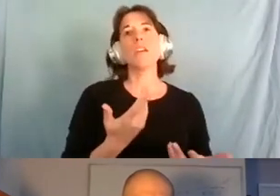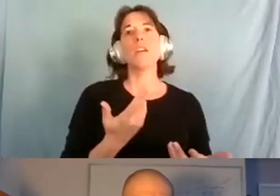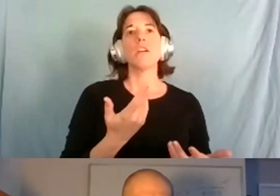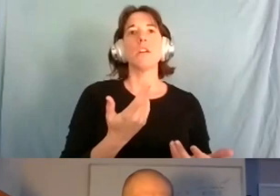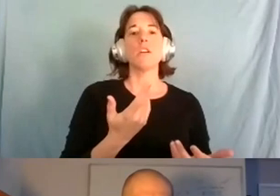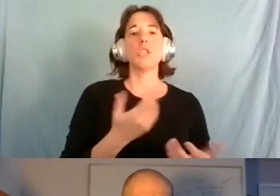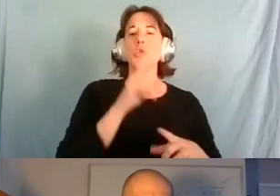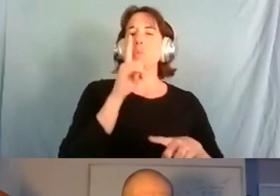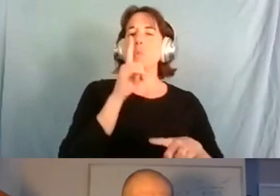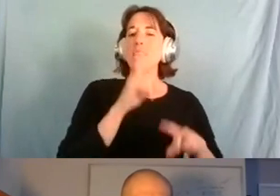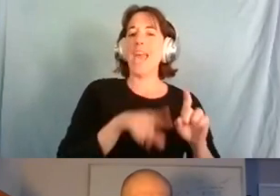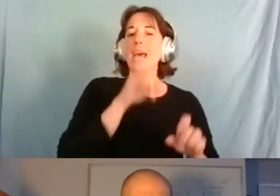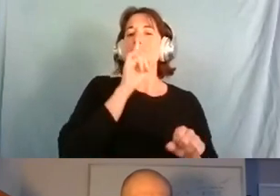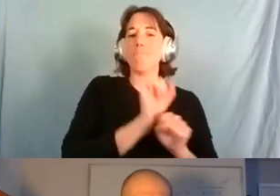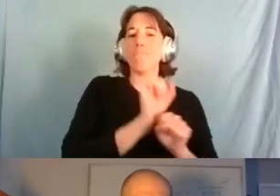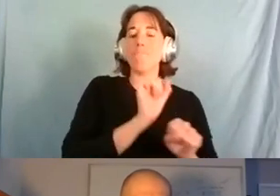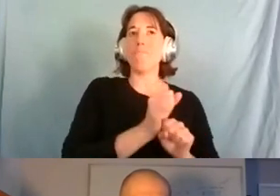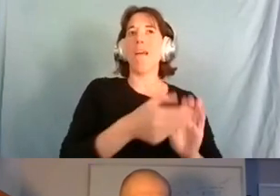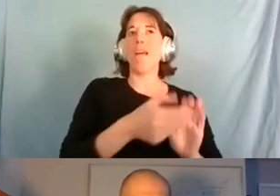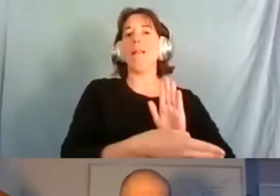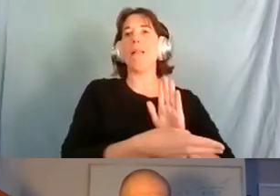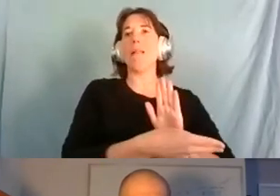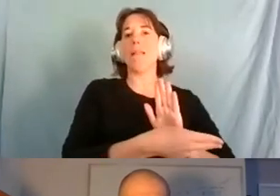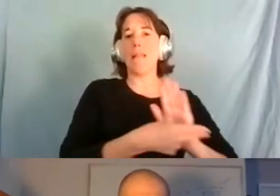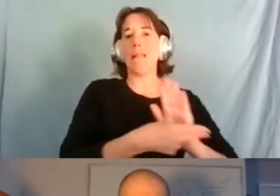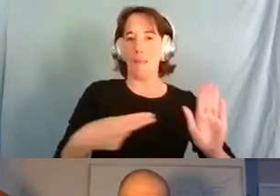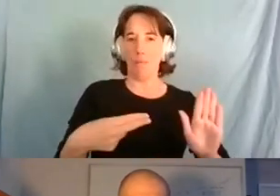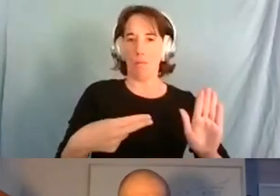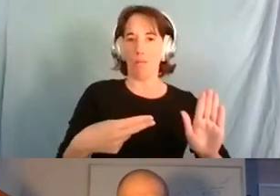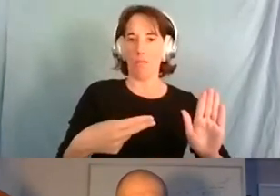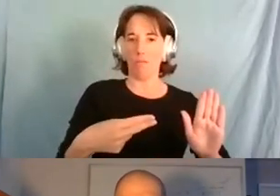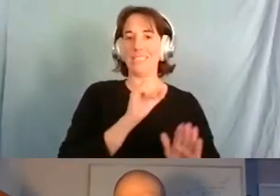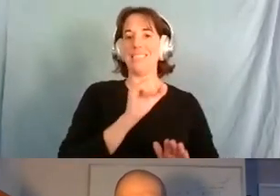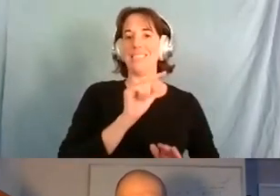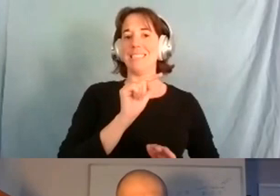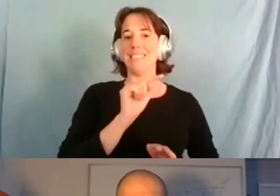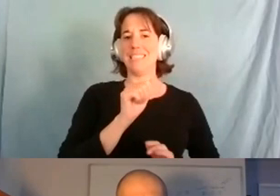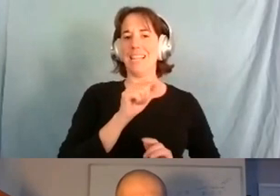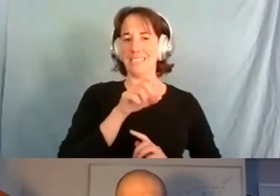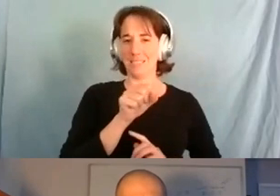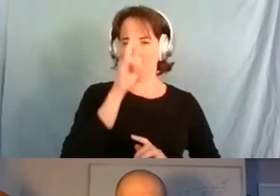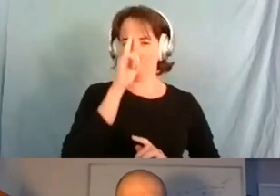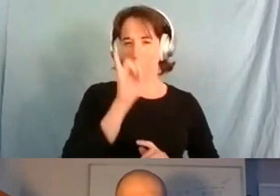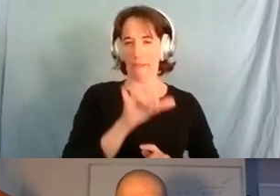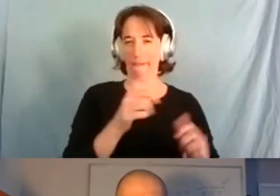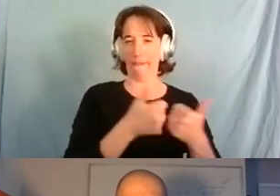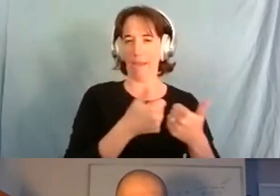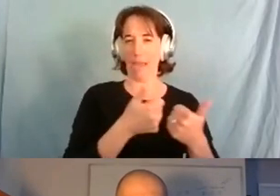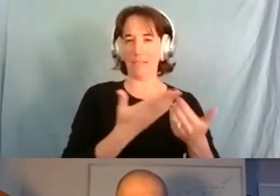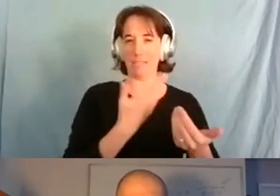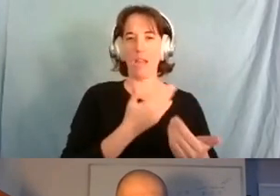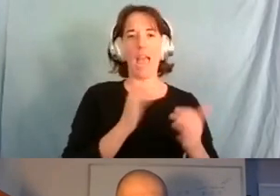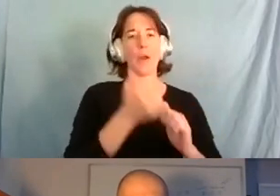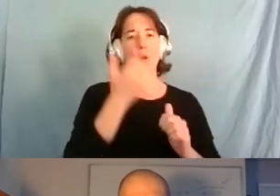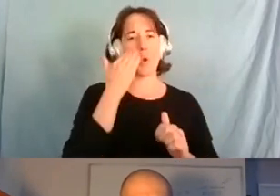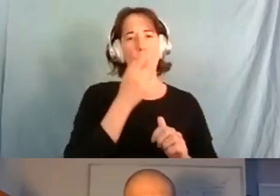label put states of the game very easily. Like, how can you tell what state you're in